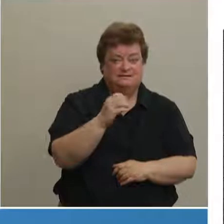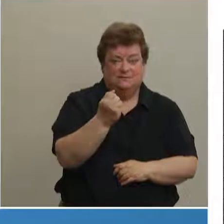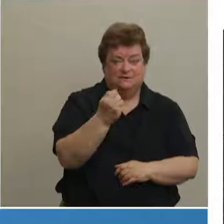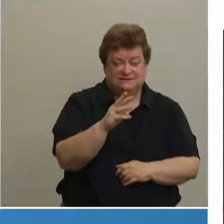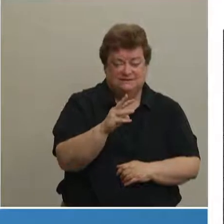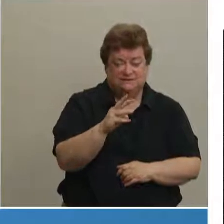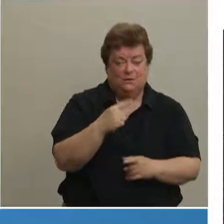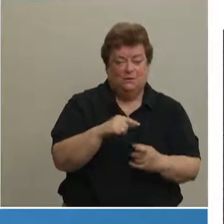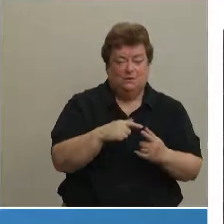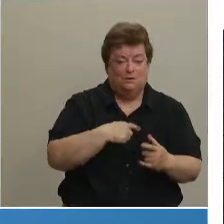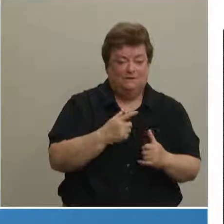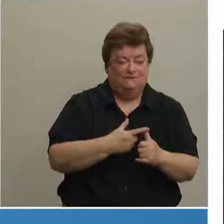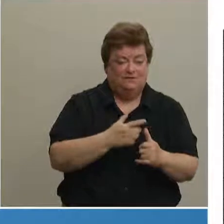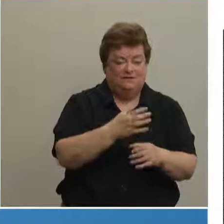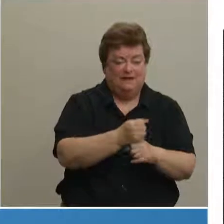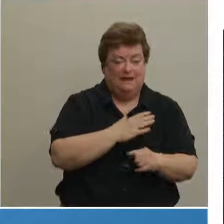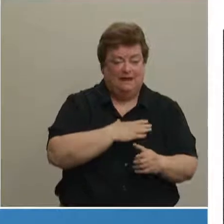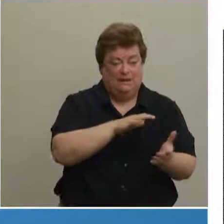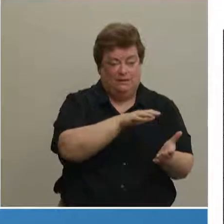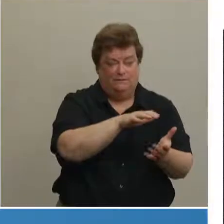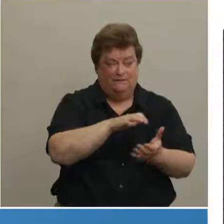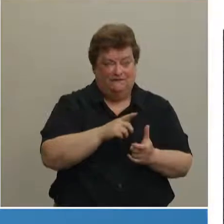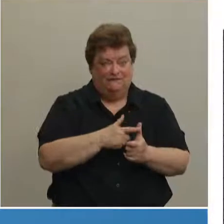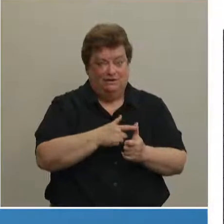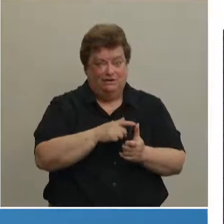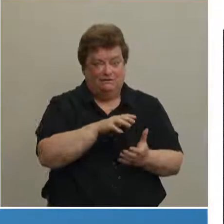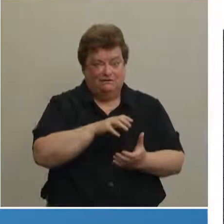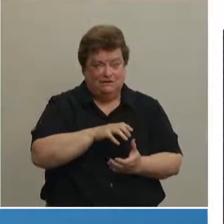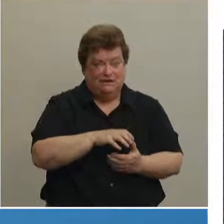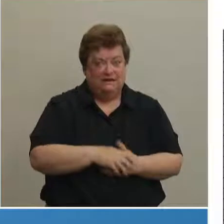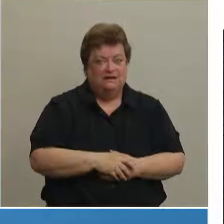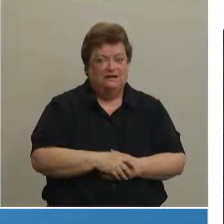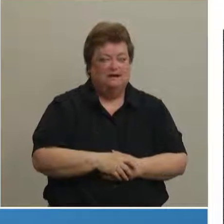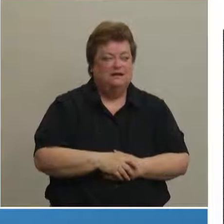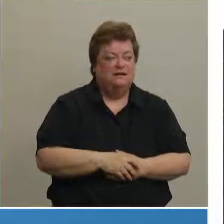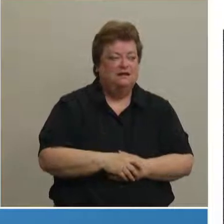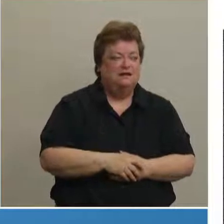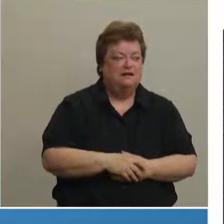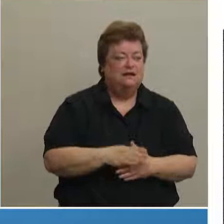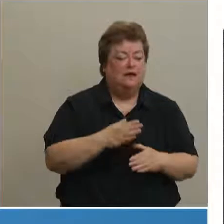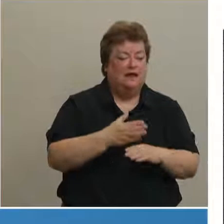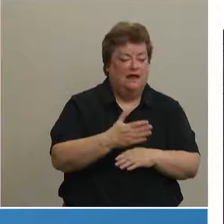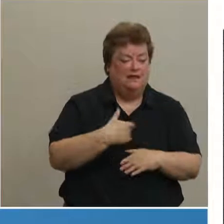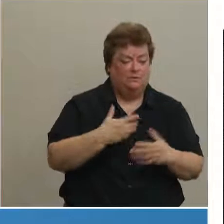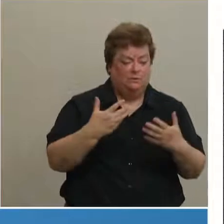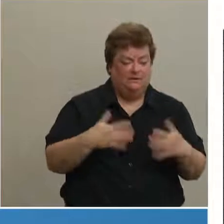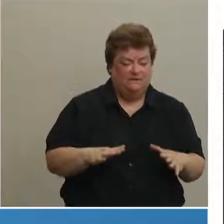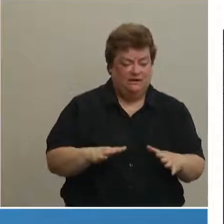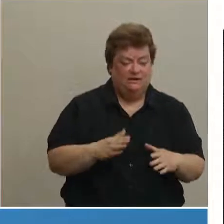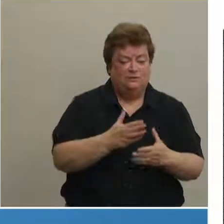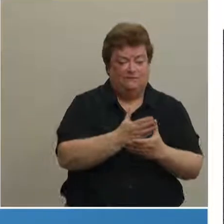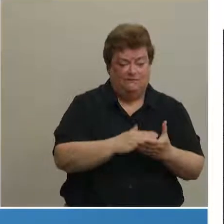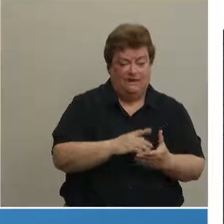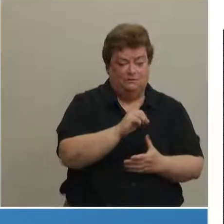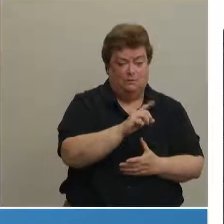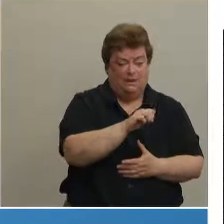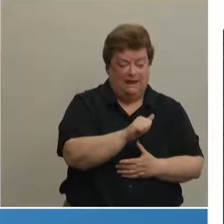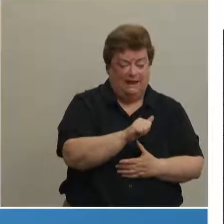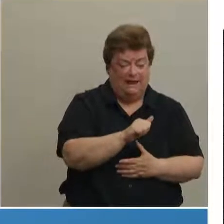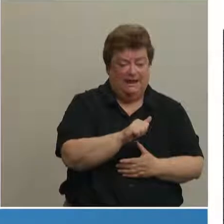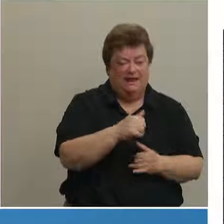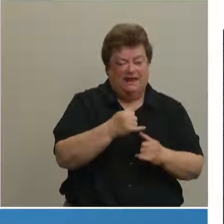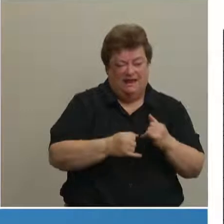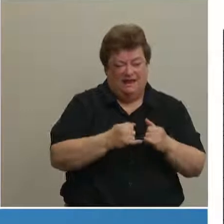first received our first allotment of vaccines for healthcare workers. After we completed Phase 1A in the